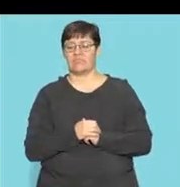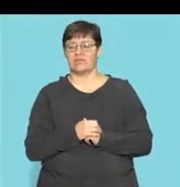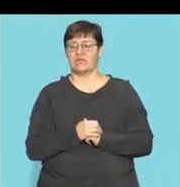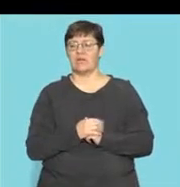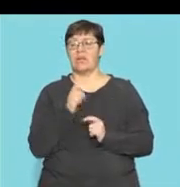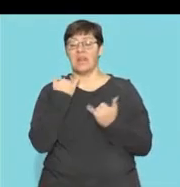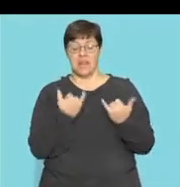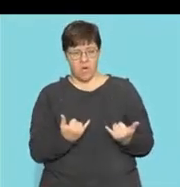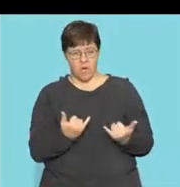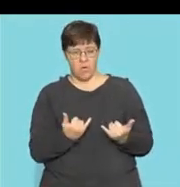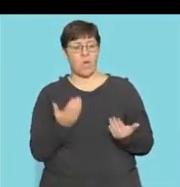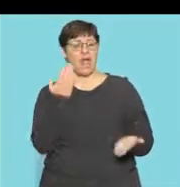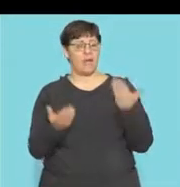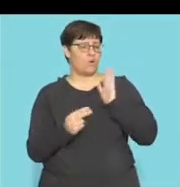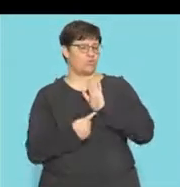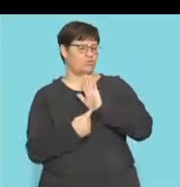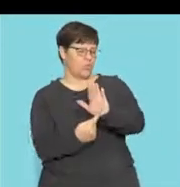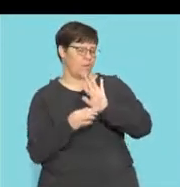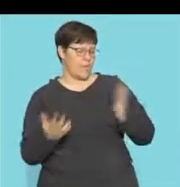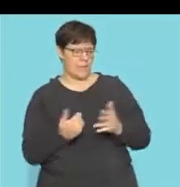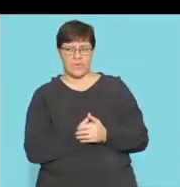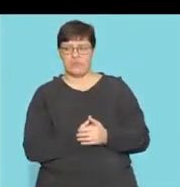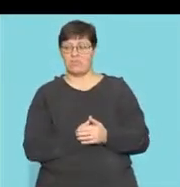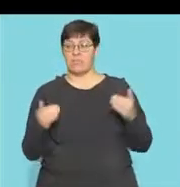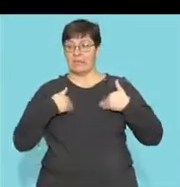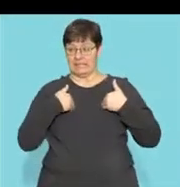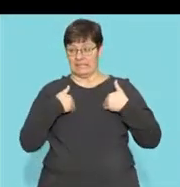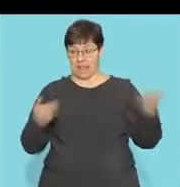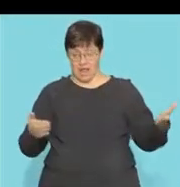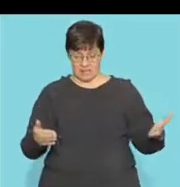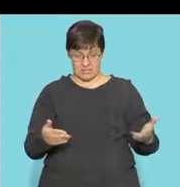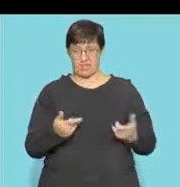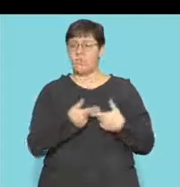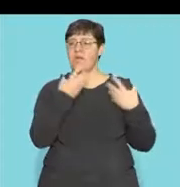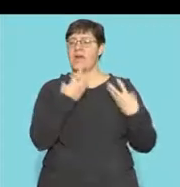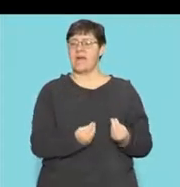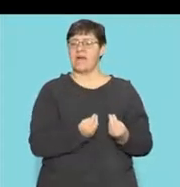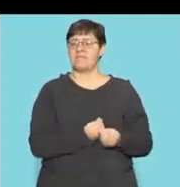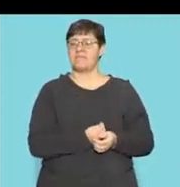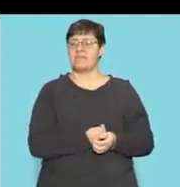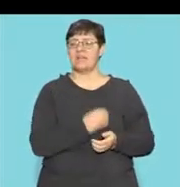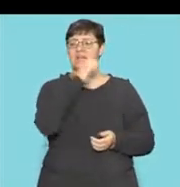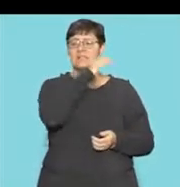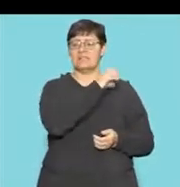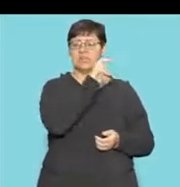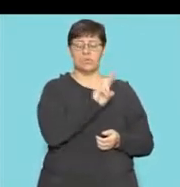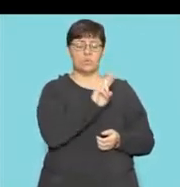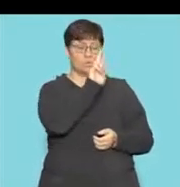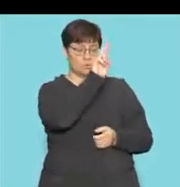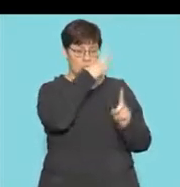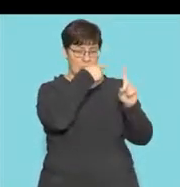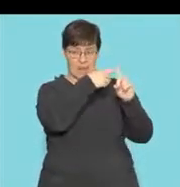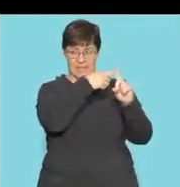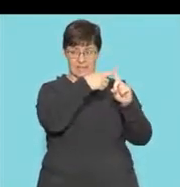Let's represent that in the equation. So at the start, we're going around and we're saying what